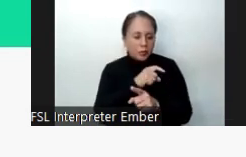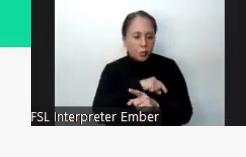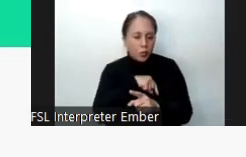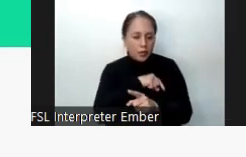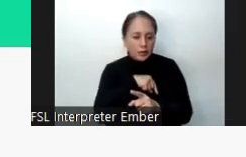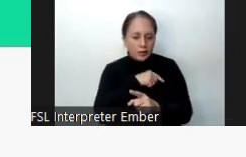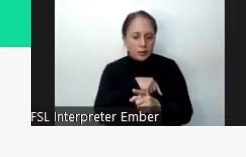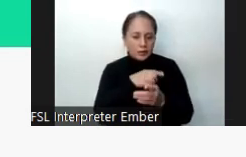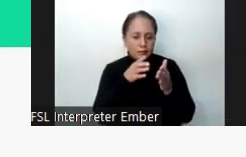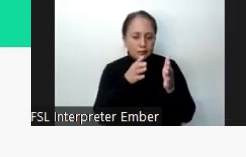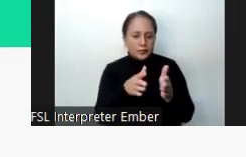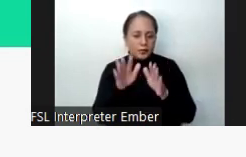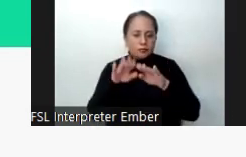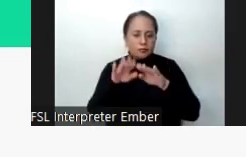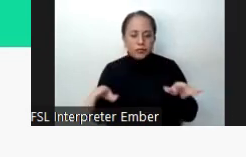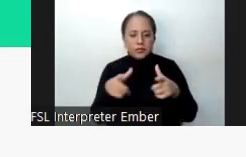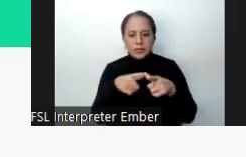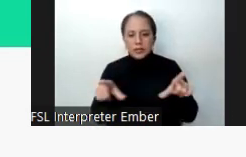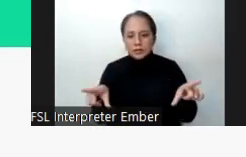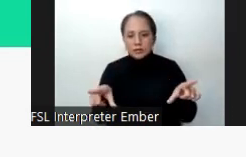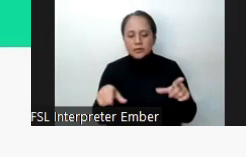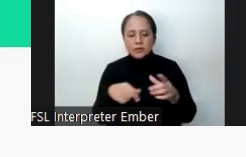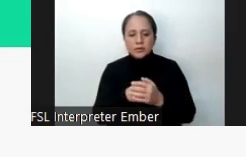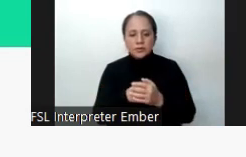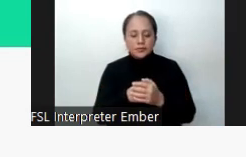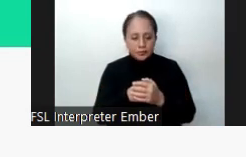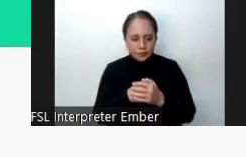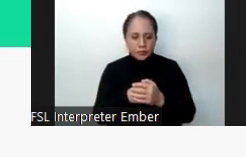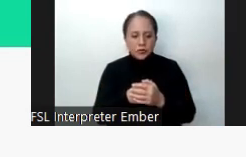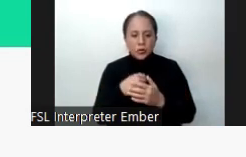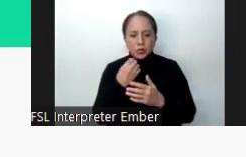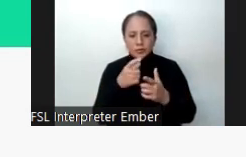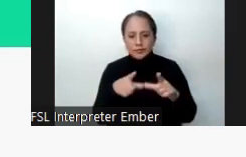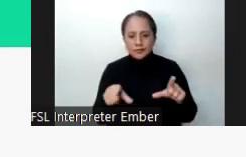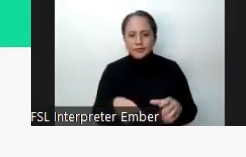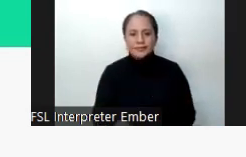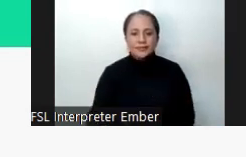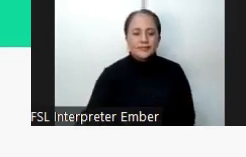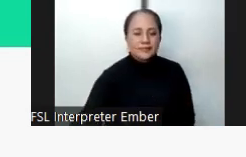quality and patterns of children's language, oral language.